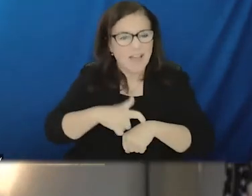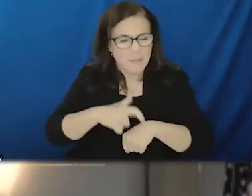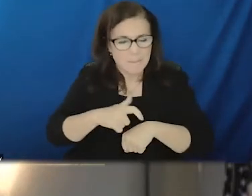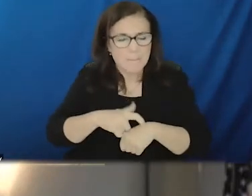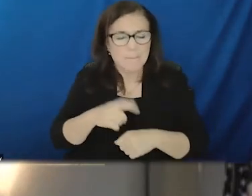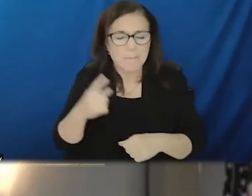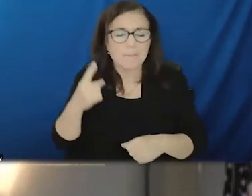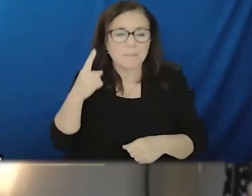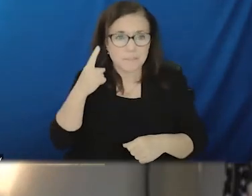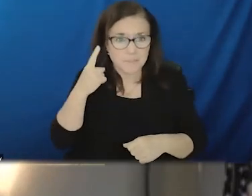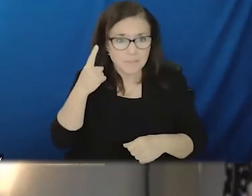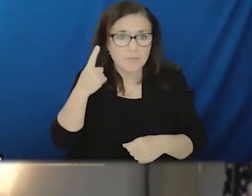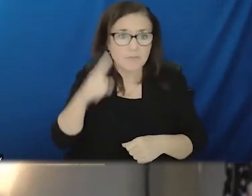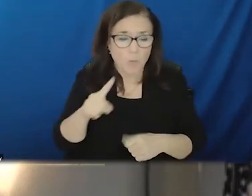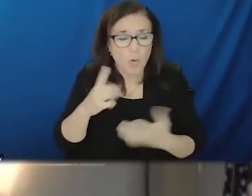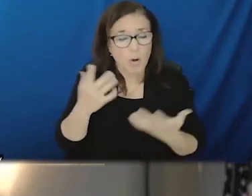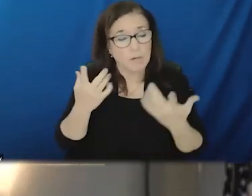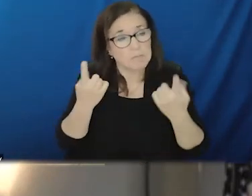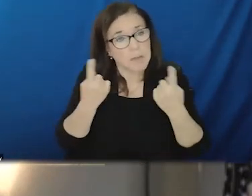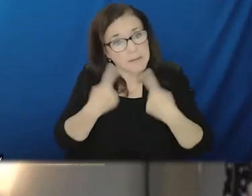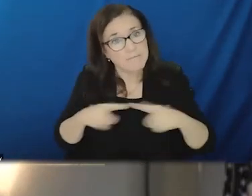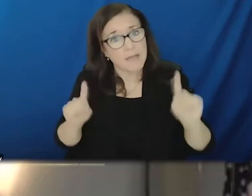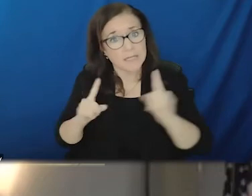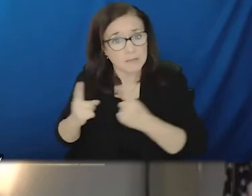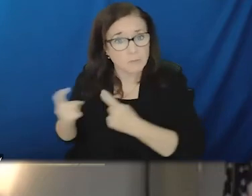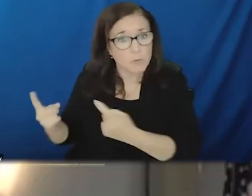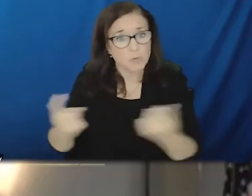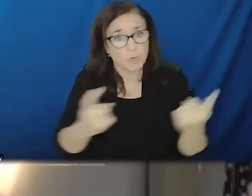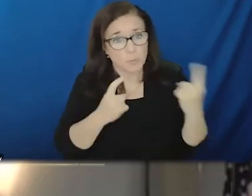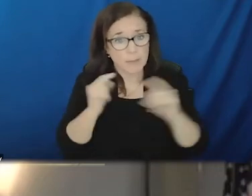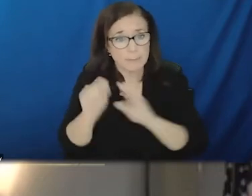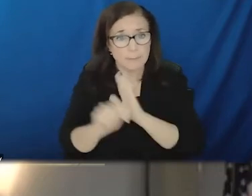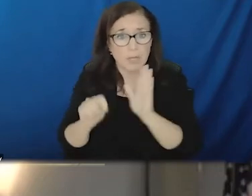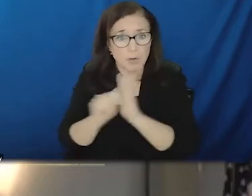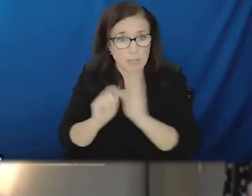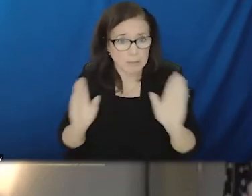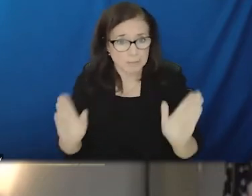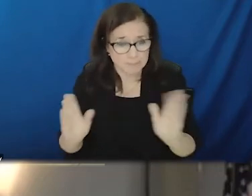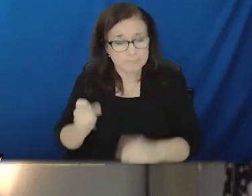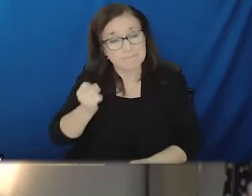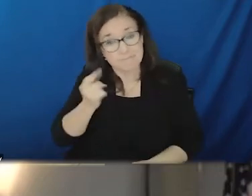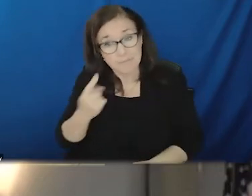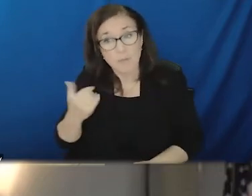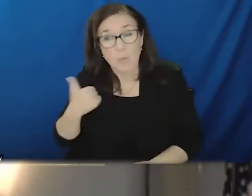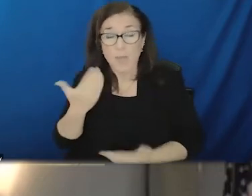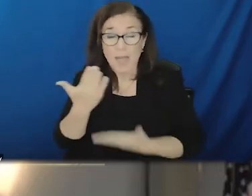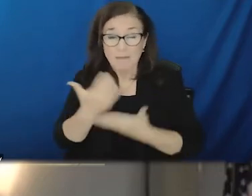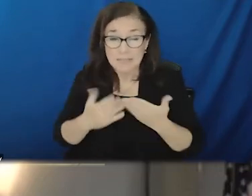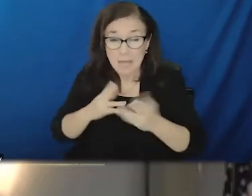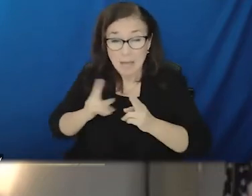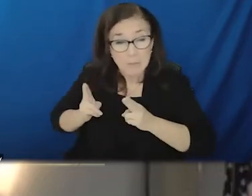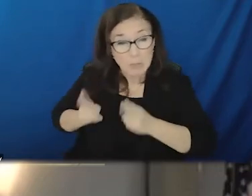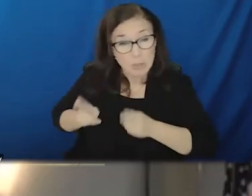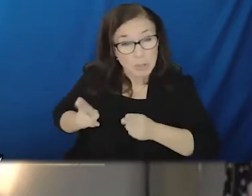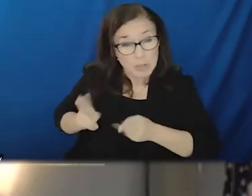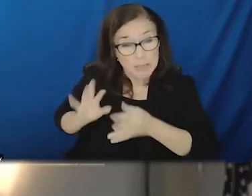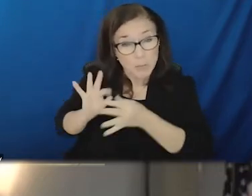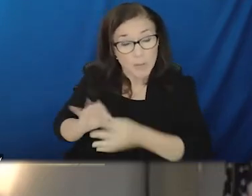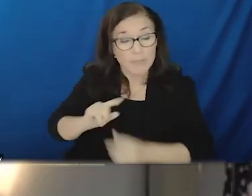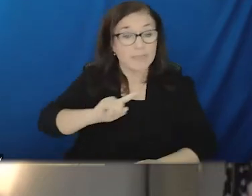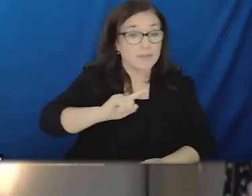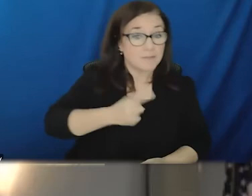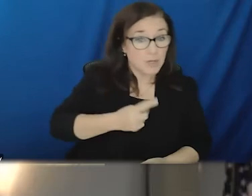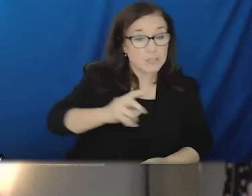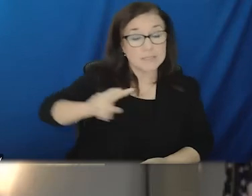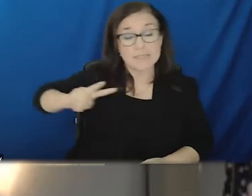an effective recruitment. We do have some compressed timelines in terms of the first and second interviews.